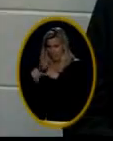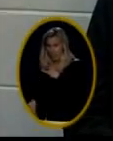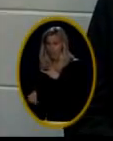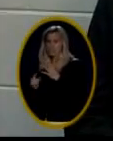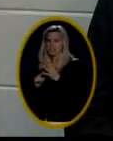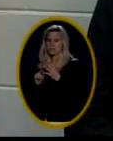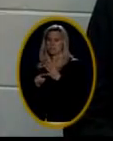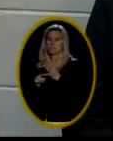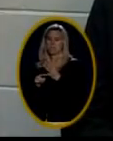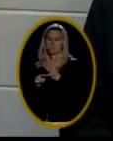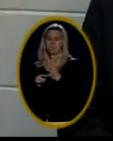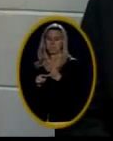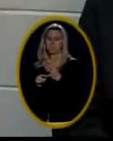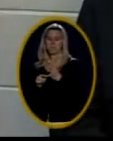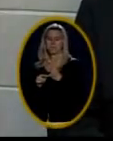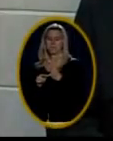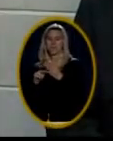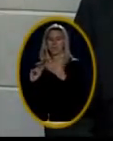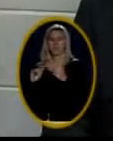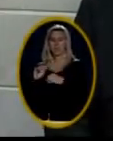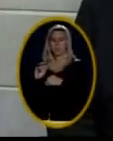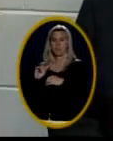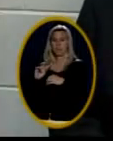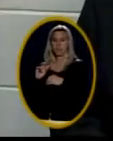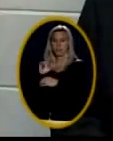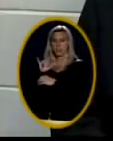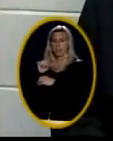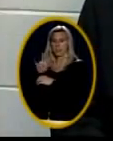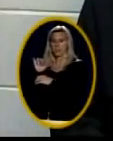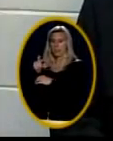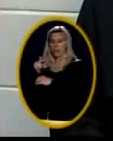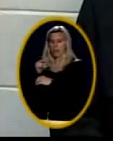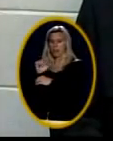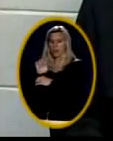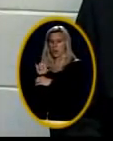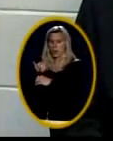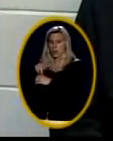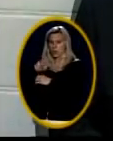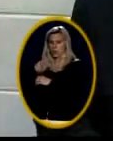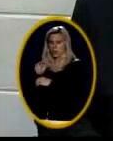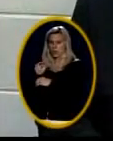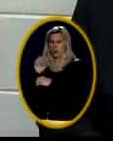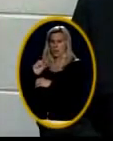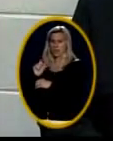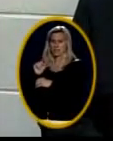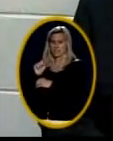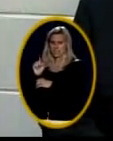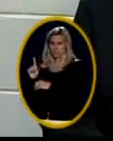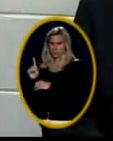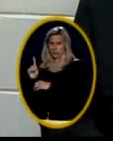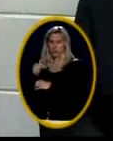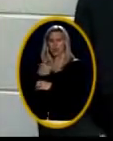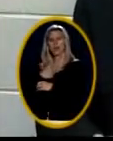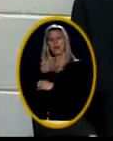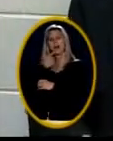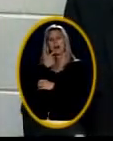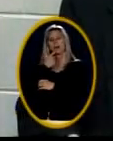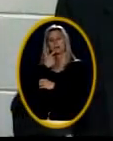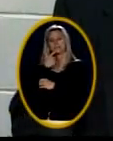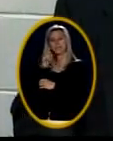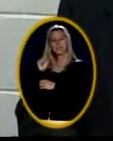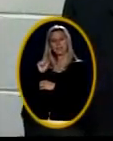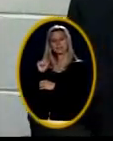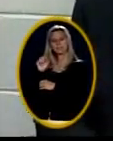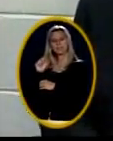least, the Young Crippen mission, STS-1. I would say that the flight of